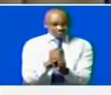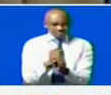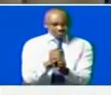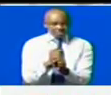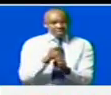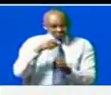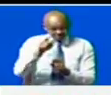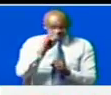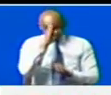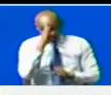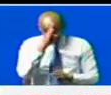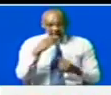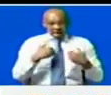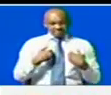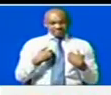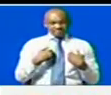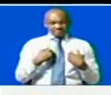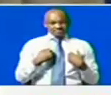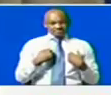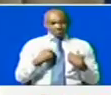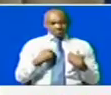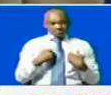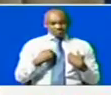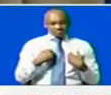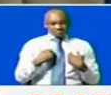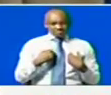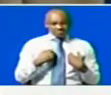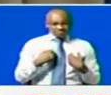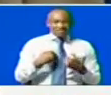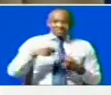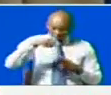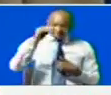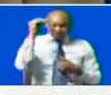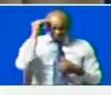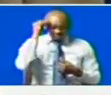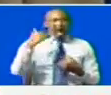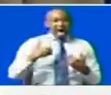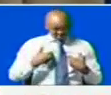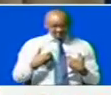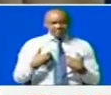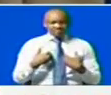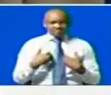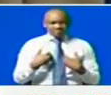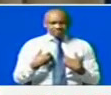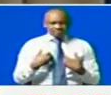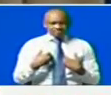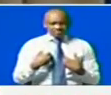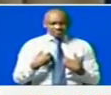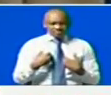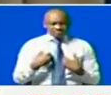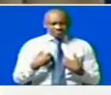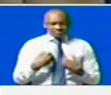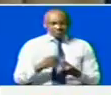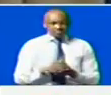they are uncertain, they are just as well educated, and they are